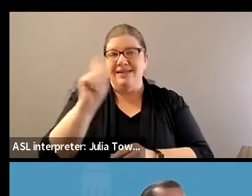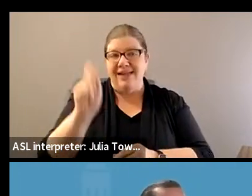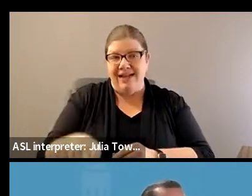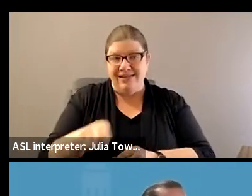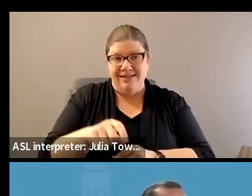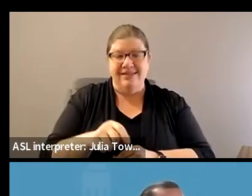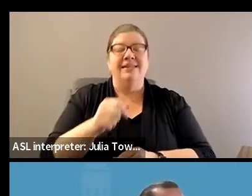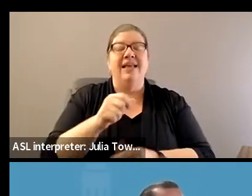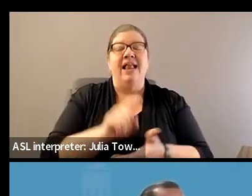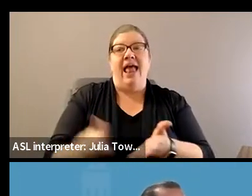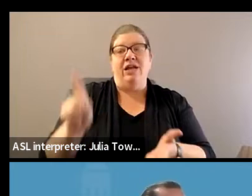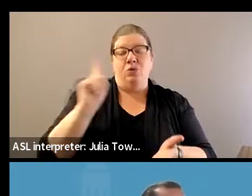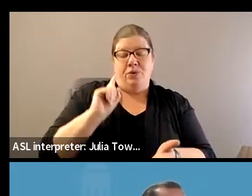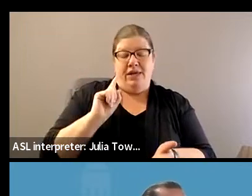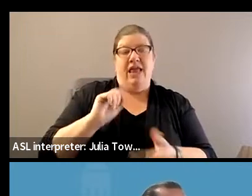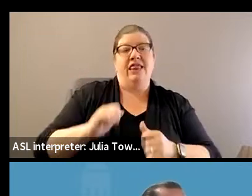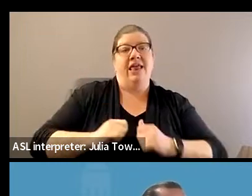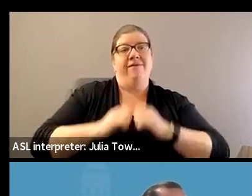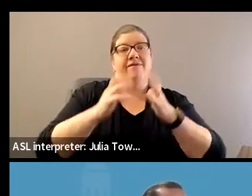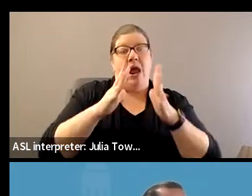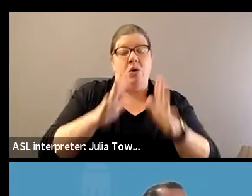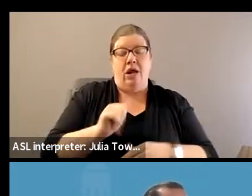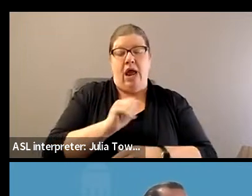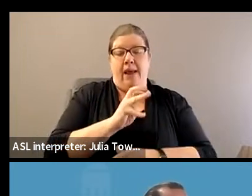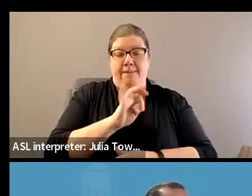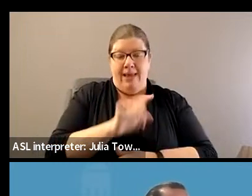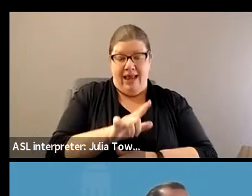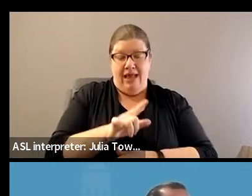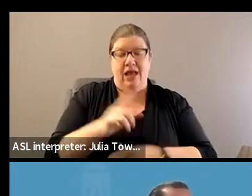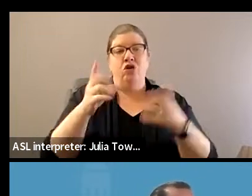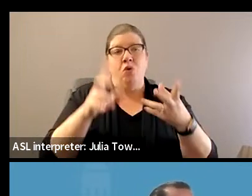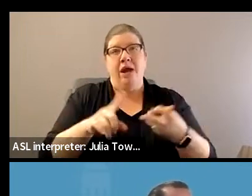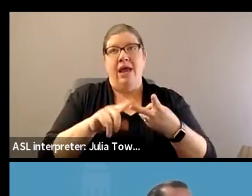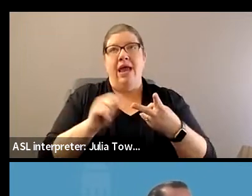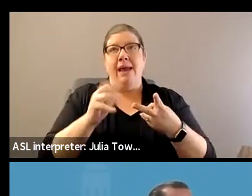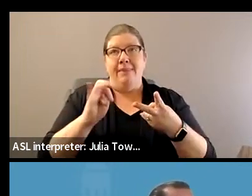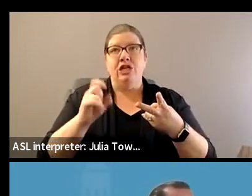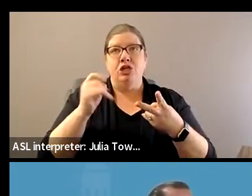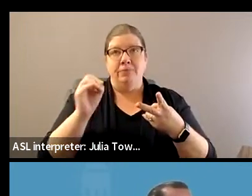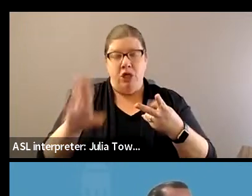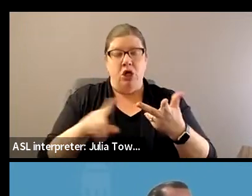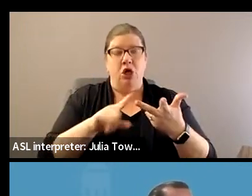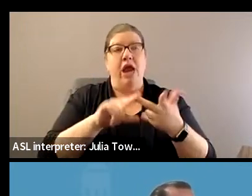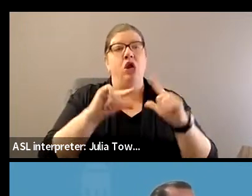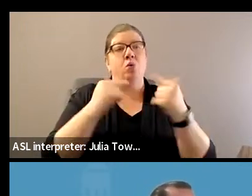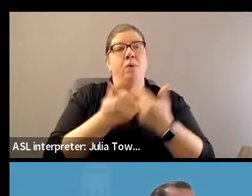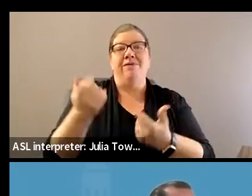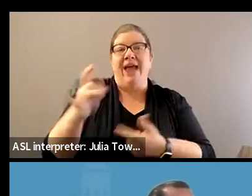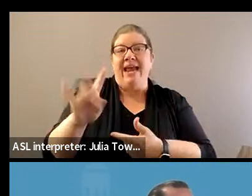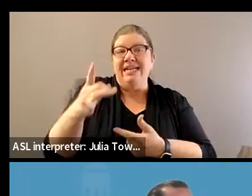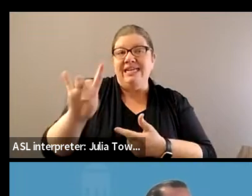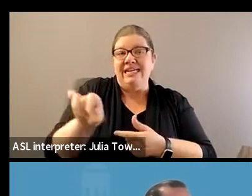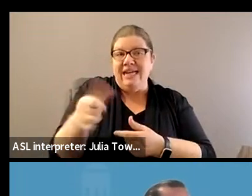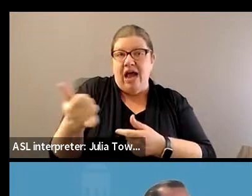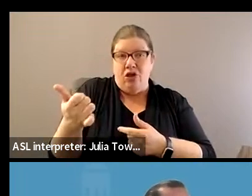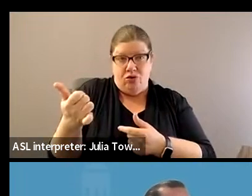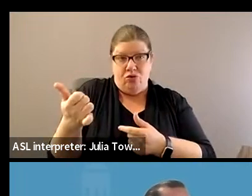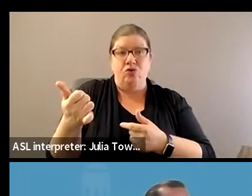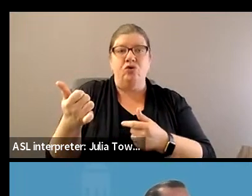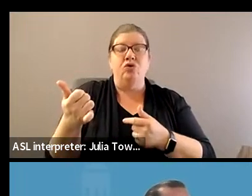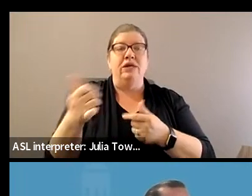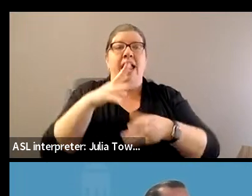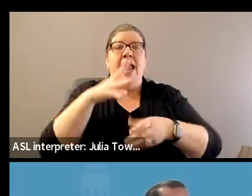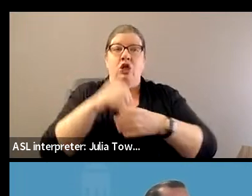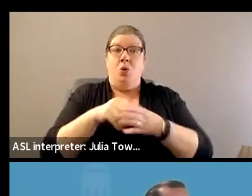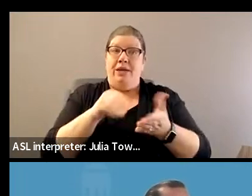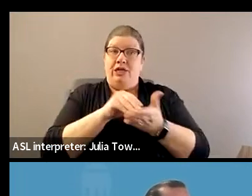founder Amir Abu Shair, director, and Emily Shair, along with a group of 18 others,